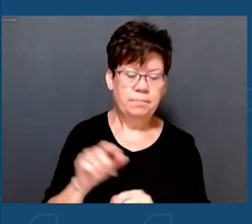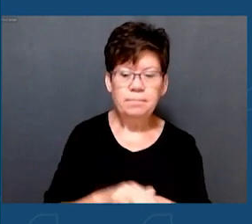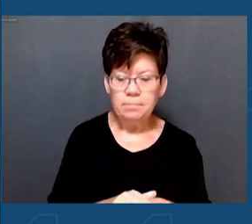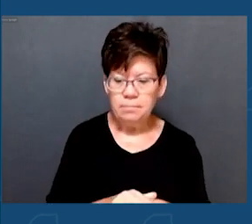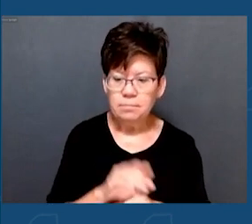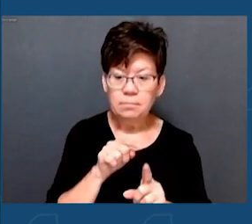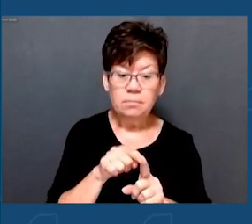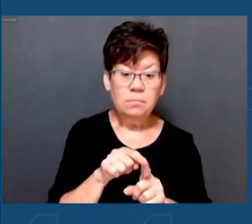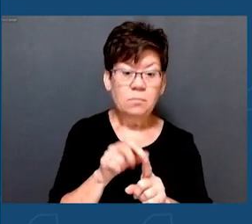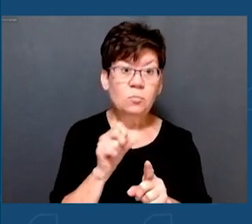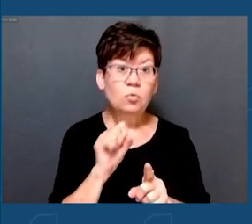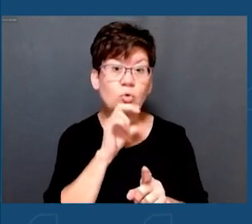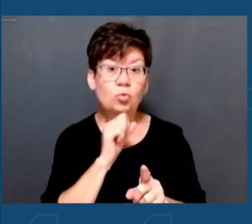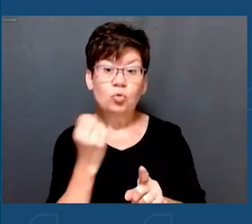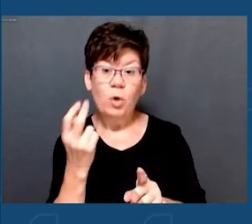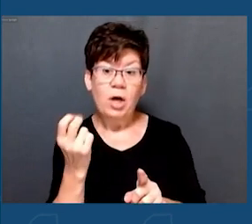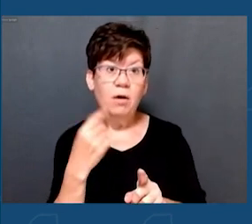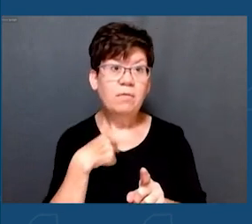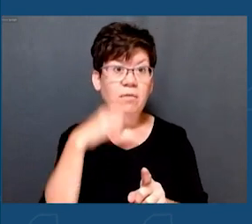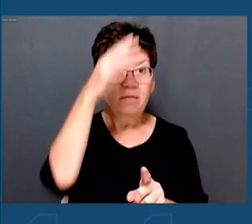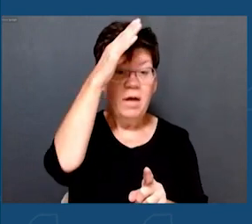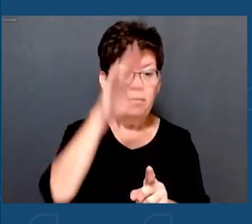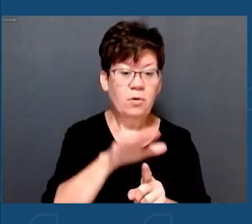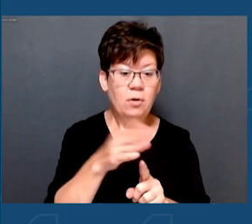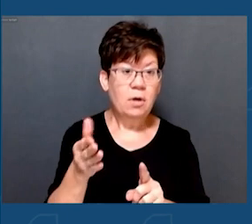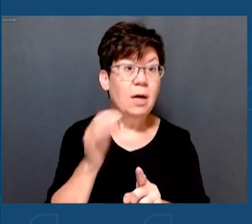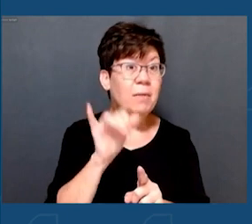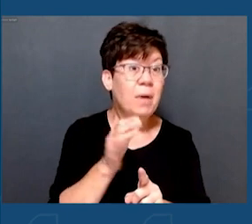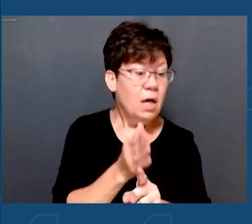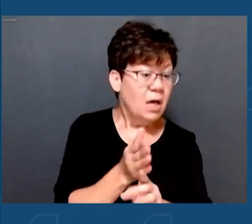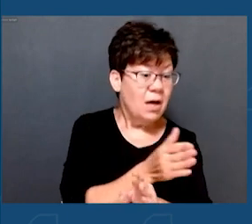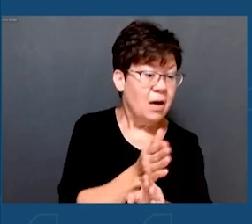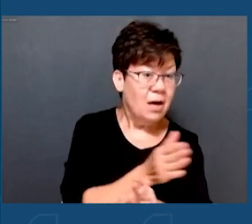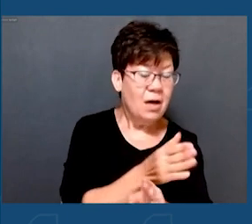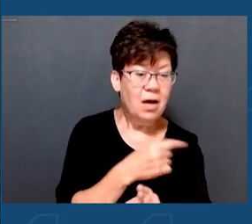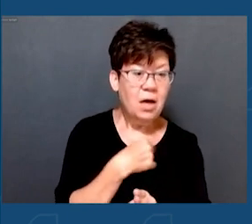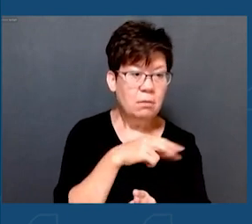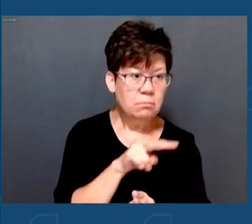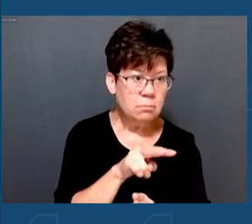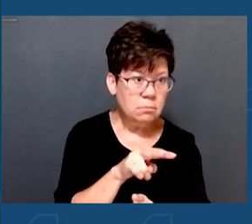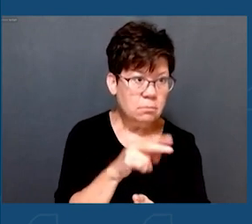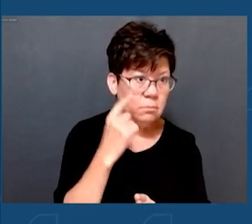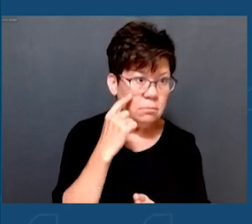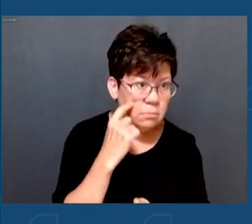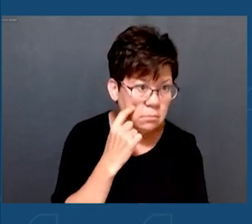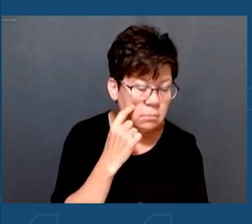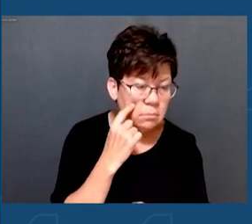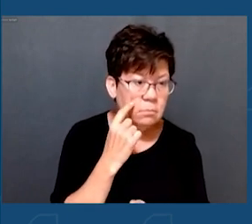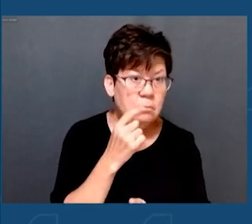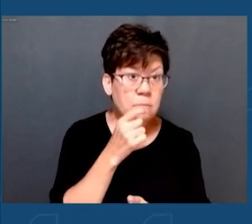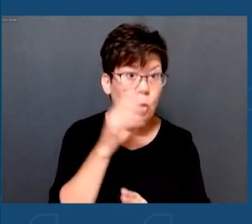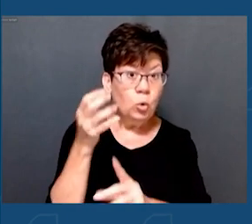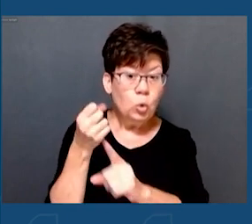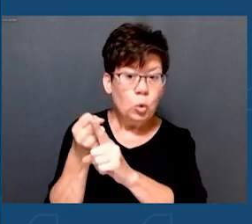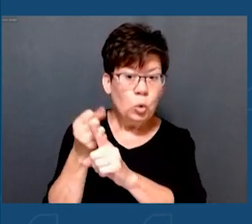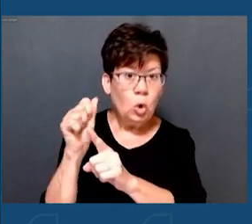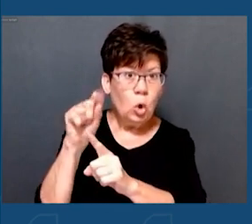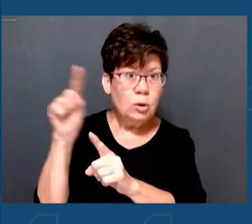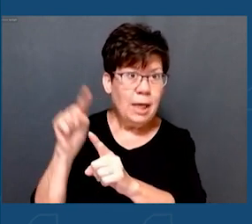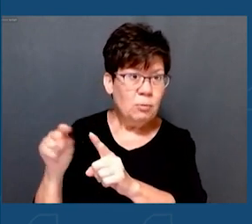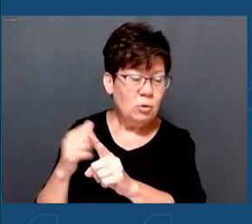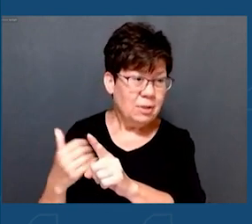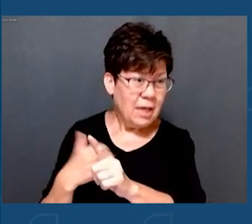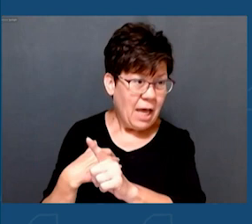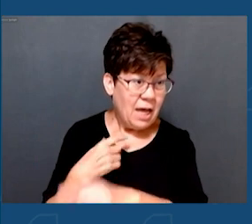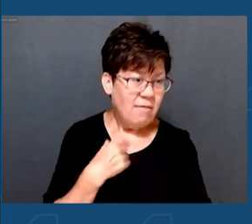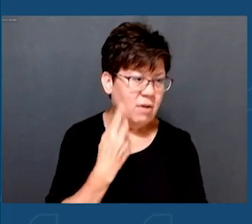12, I experienced the terrifying world of those who suffer from this horrible disease and the